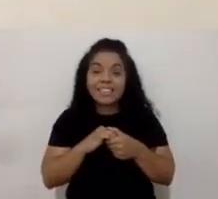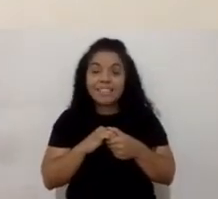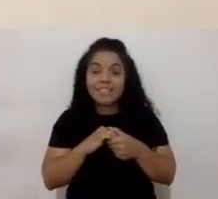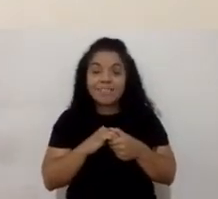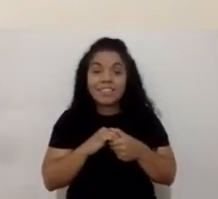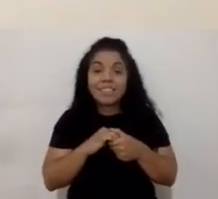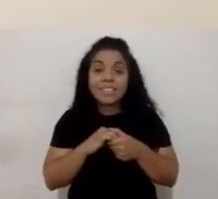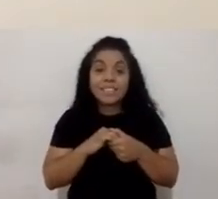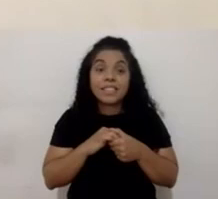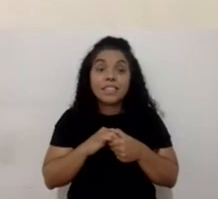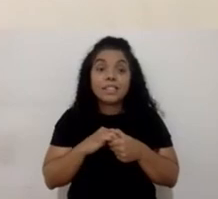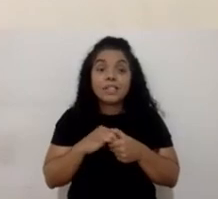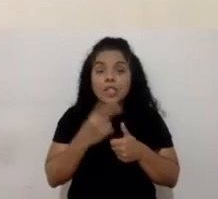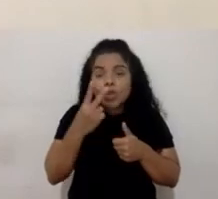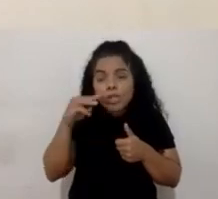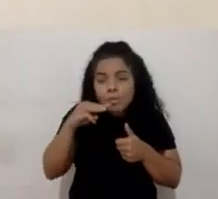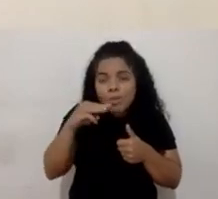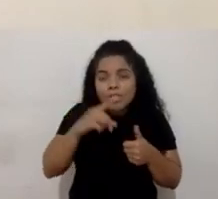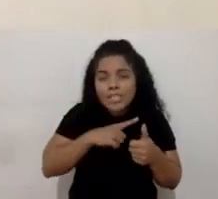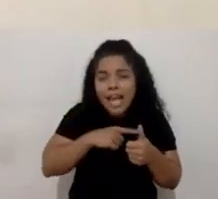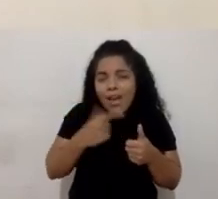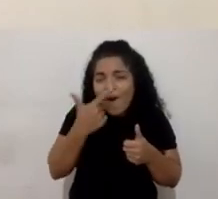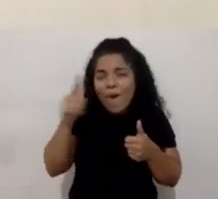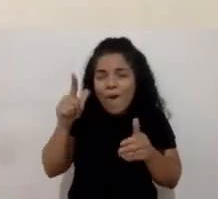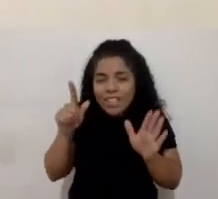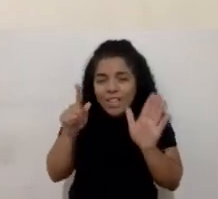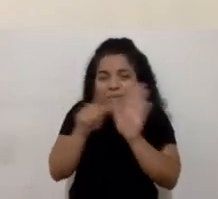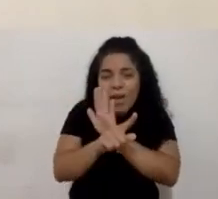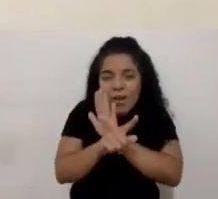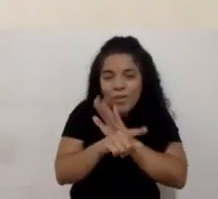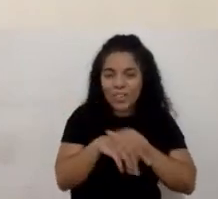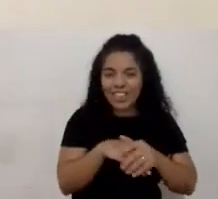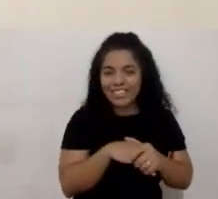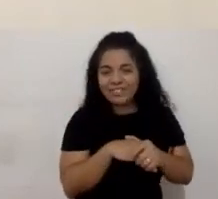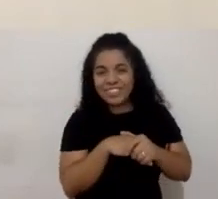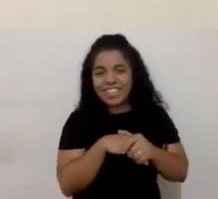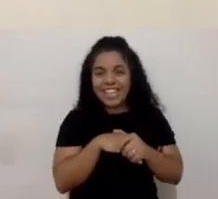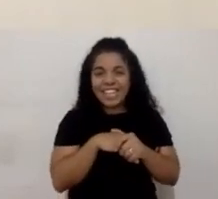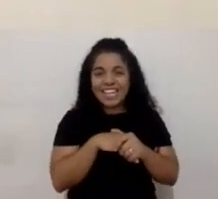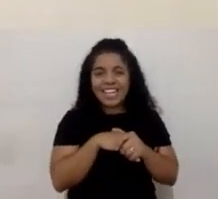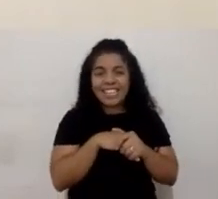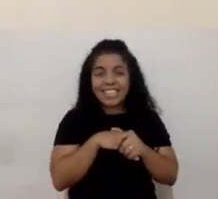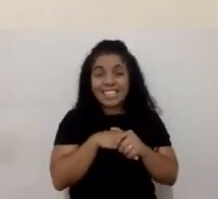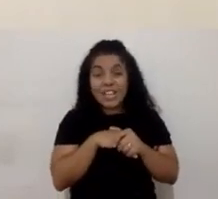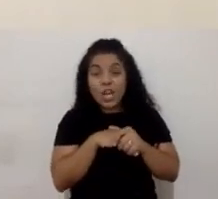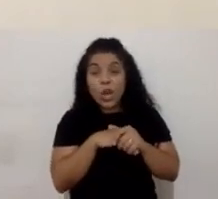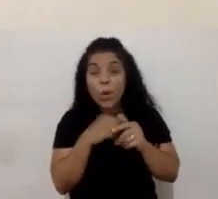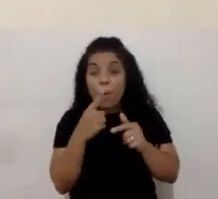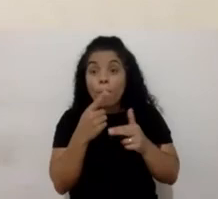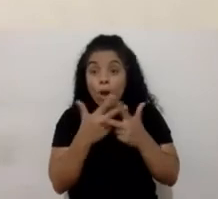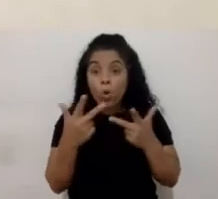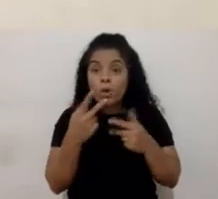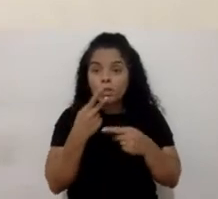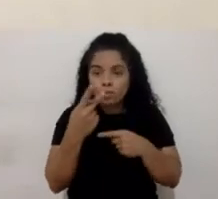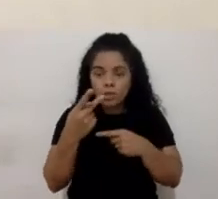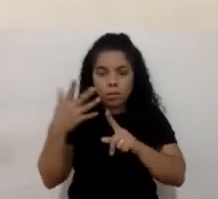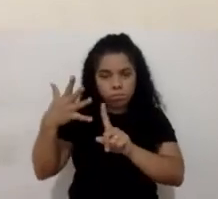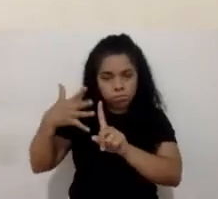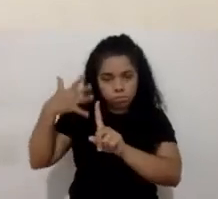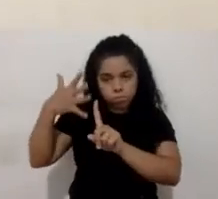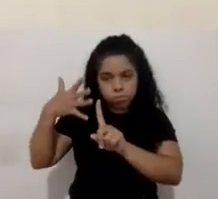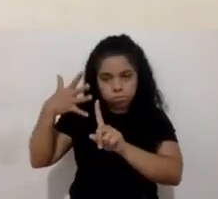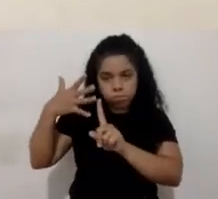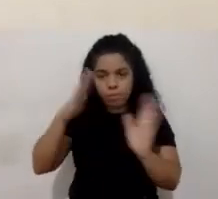question. One thing you mentioned during our talk is about maintaining a stack of code